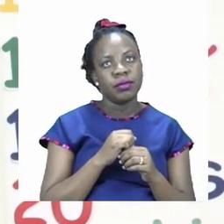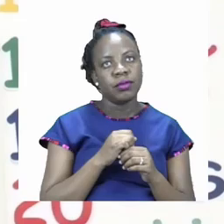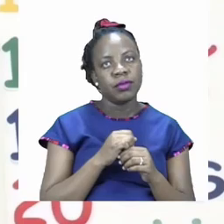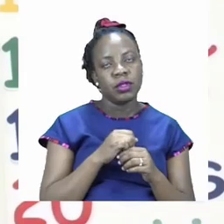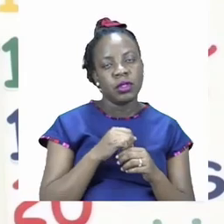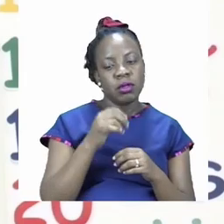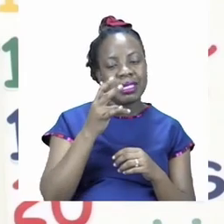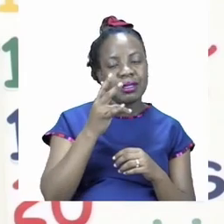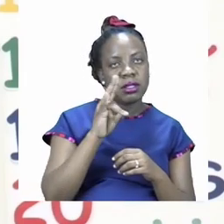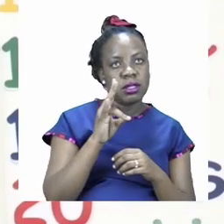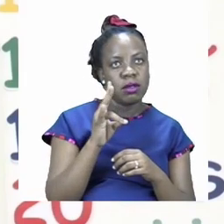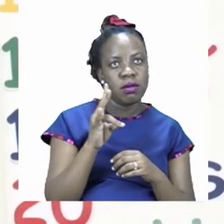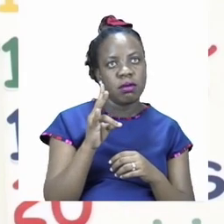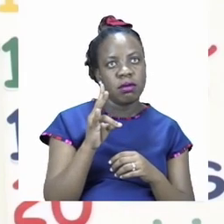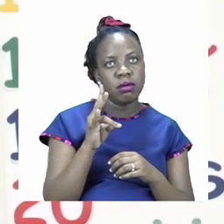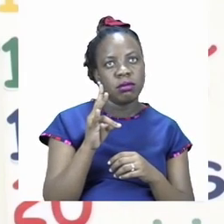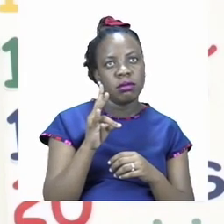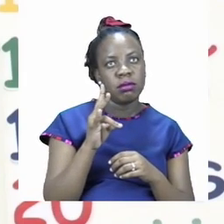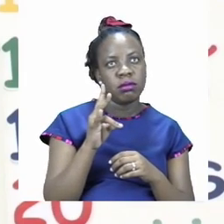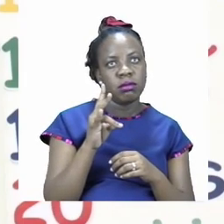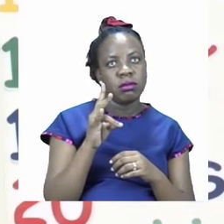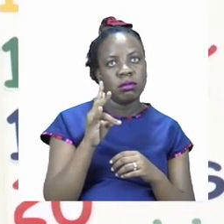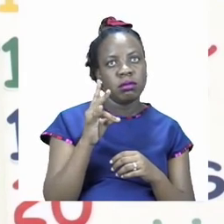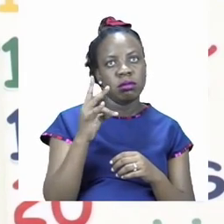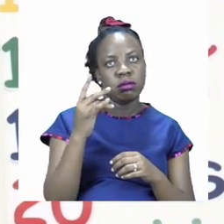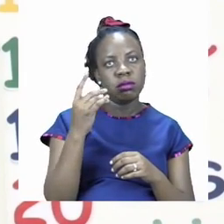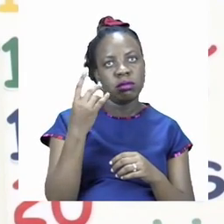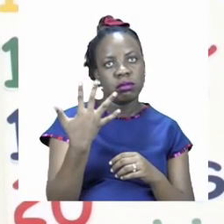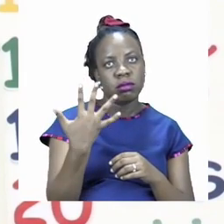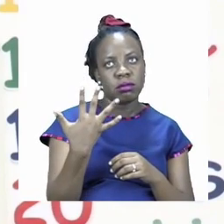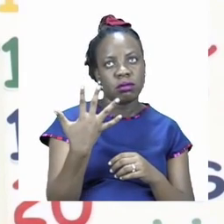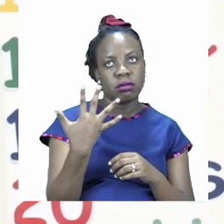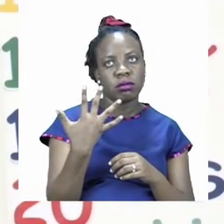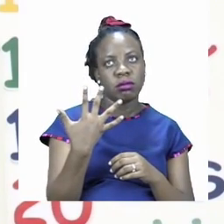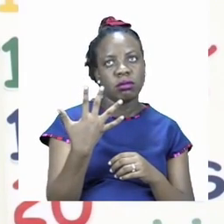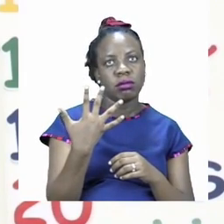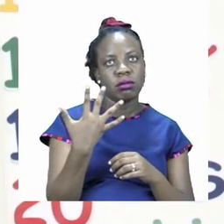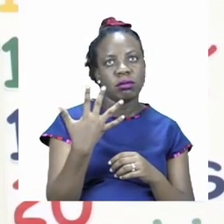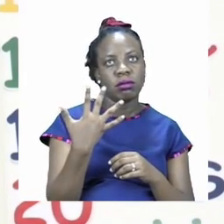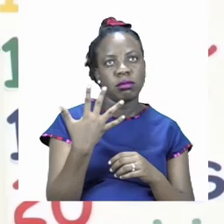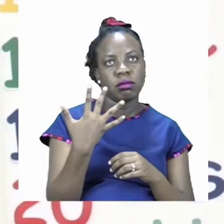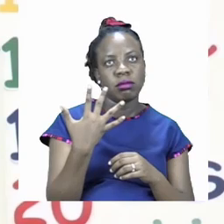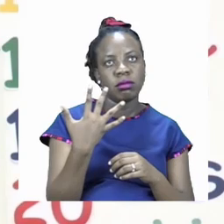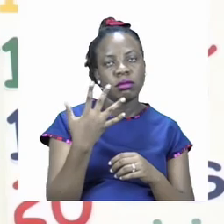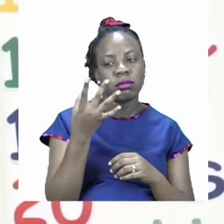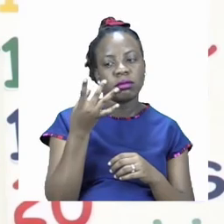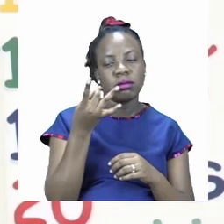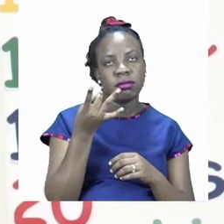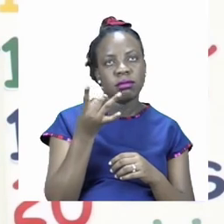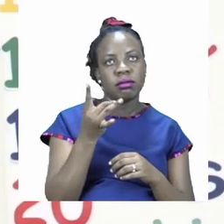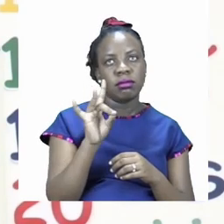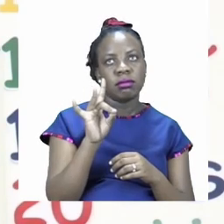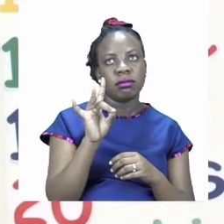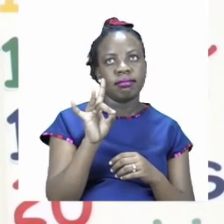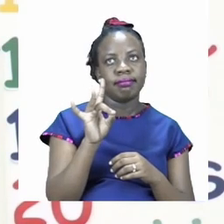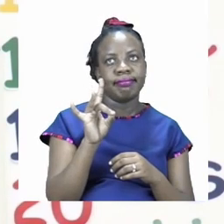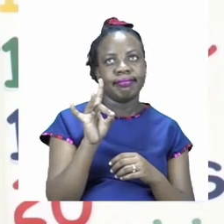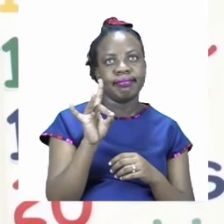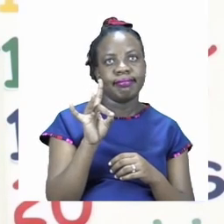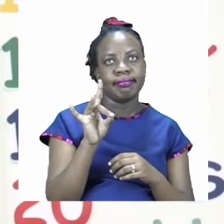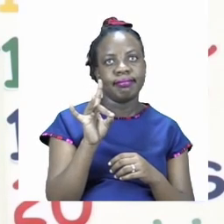7 that we have taken here, our 5, and our 8.